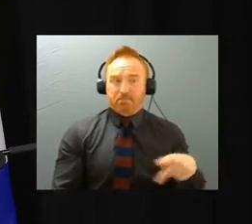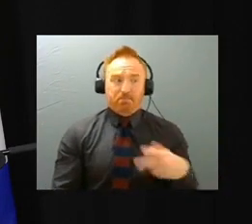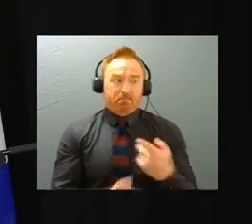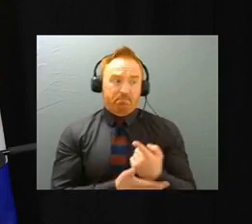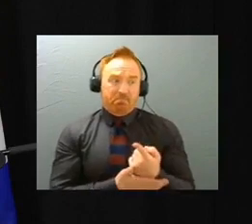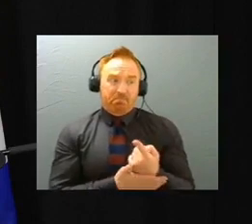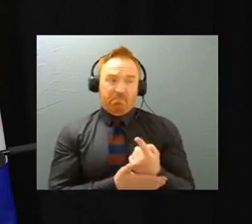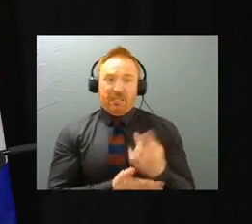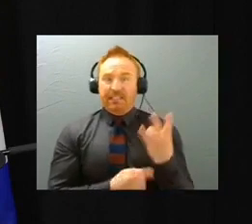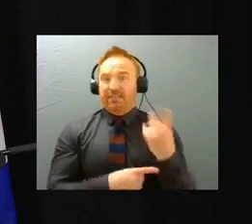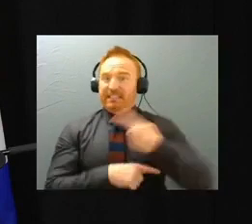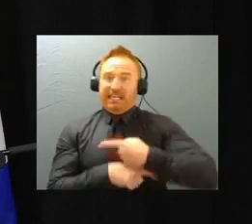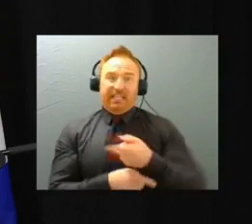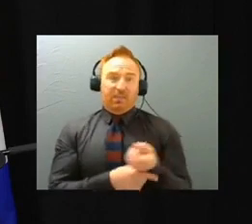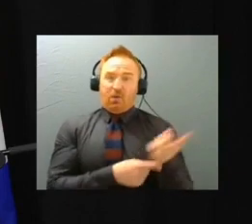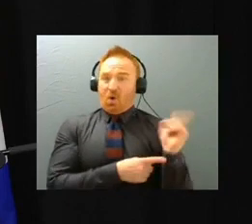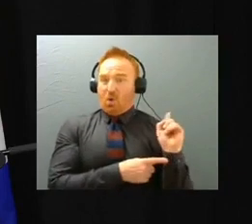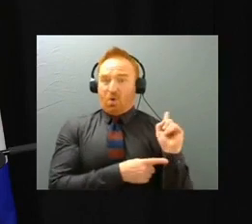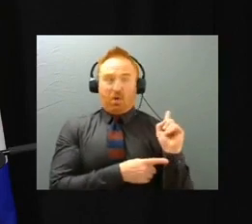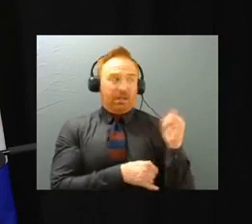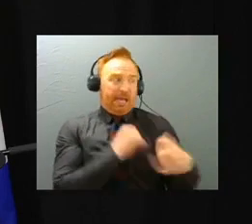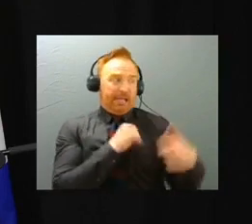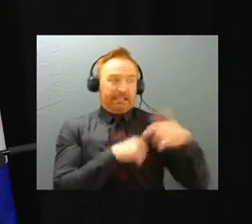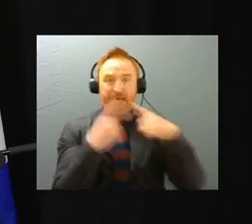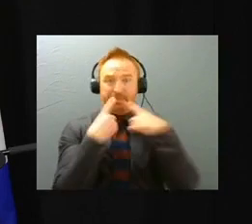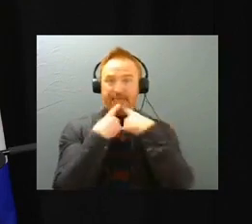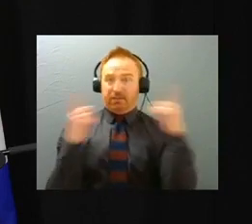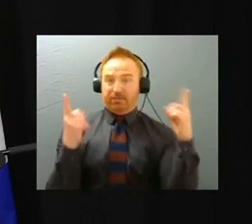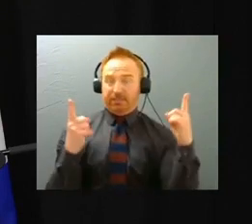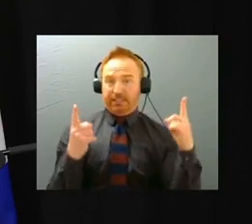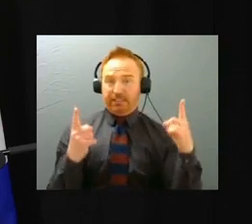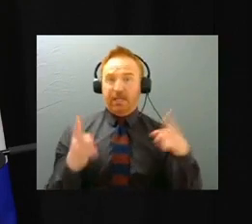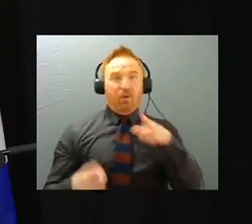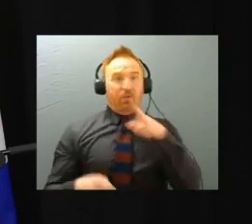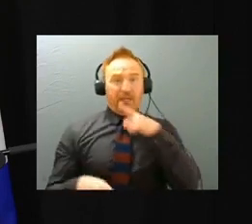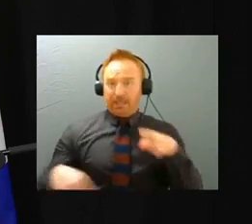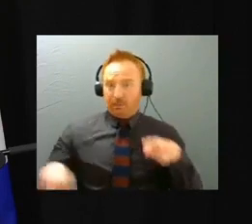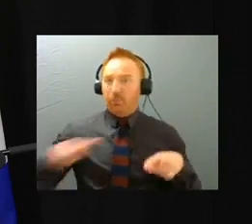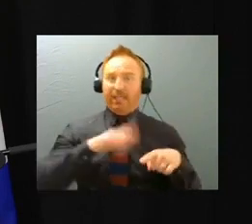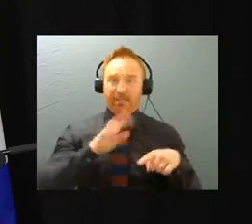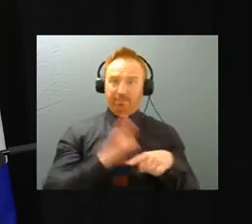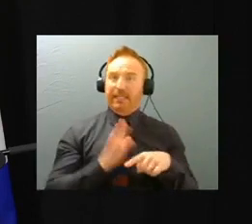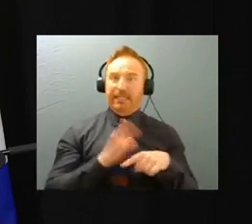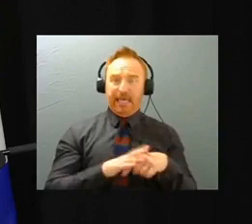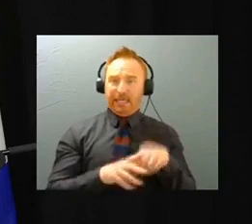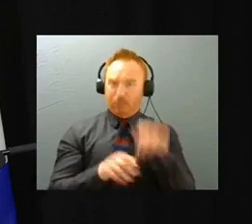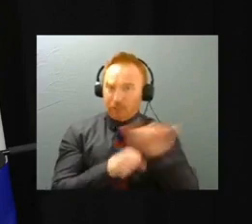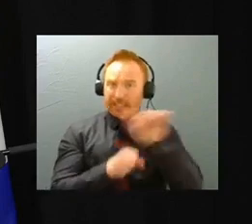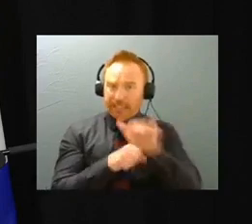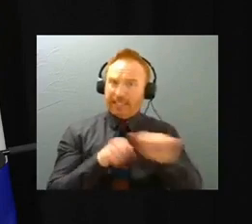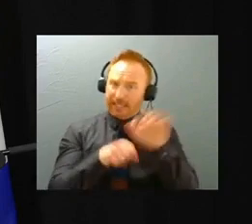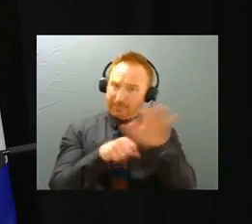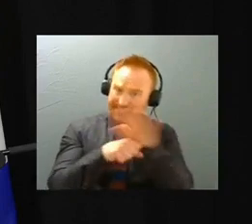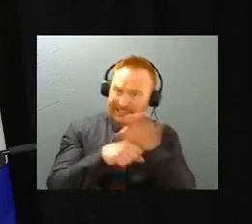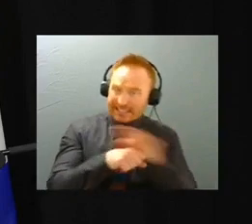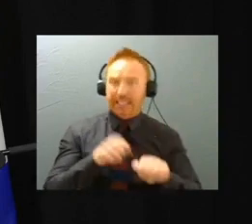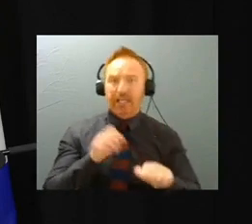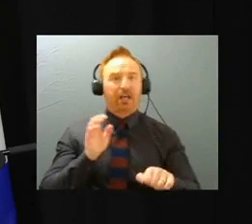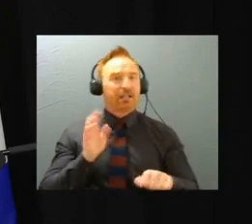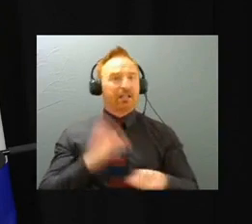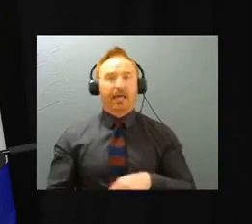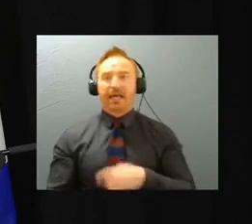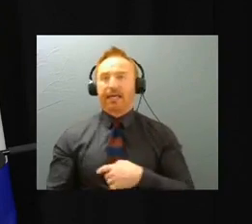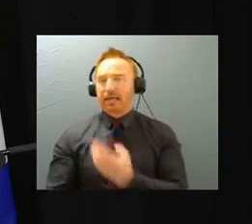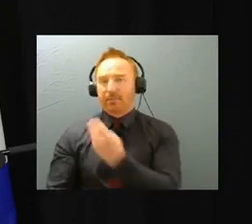last announcement, there hasn't been a lot of downtime, that's for sure. We've been working right through the weekend and through the week to make sure that we